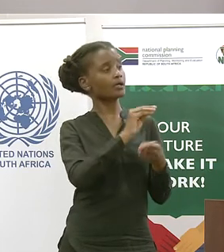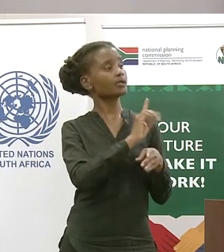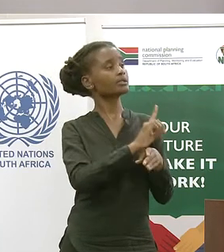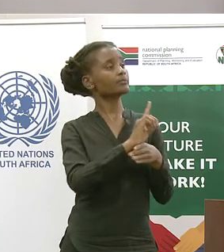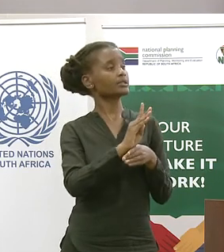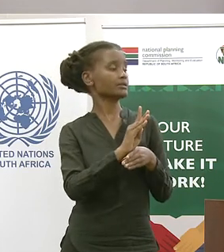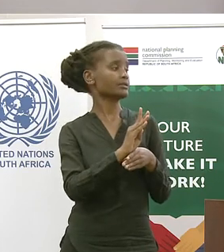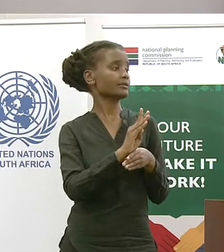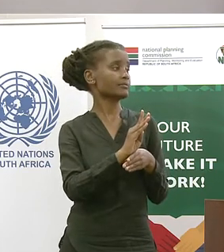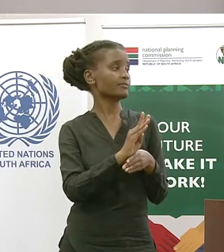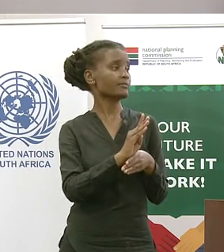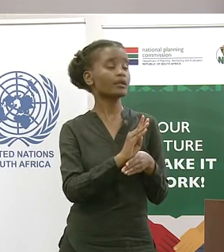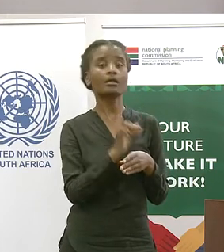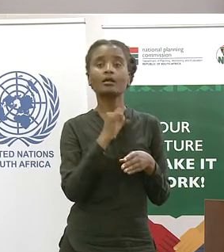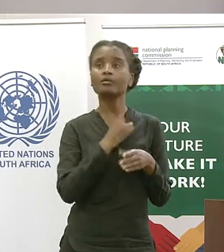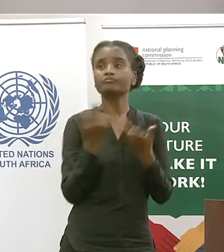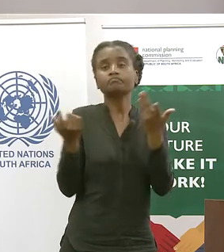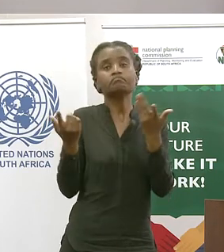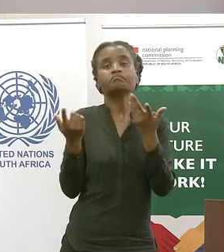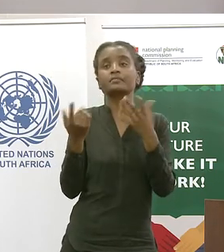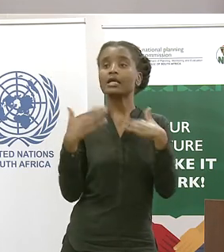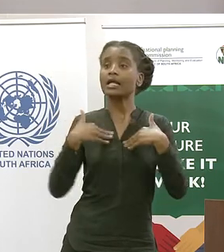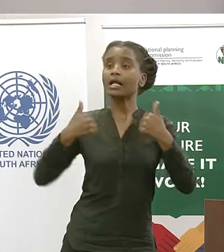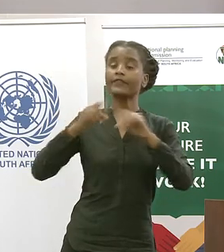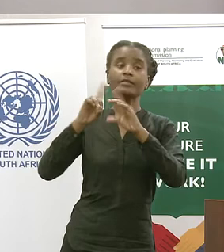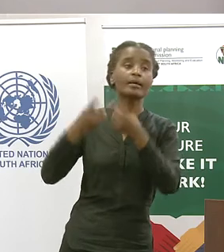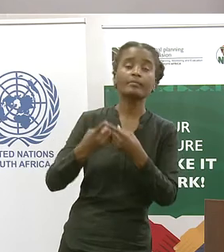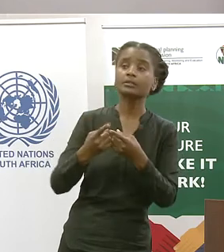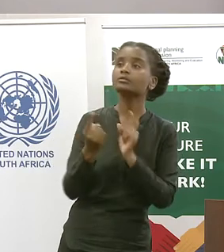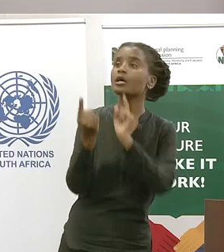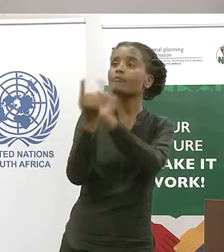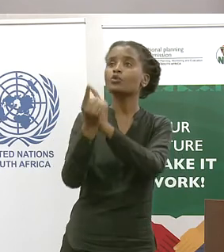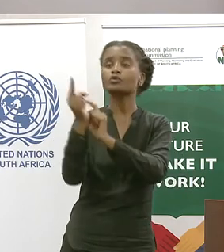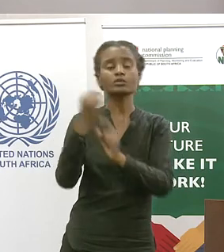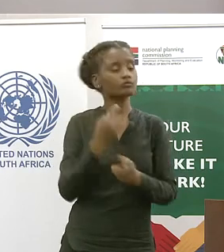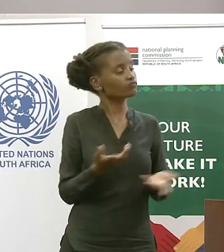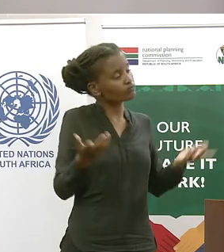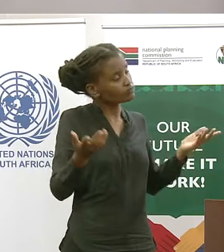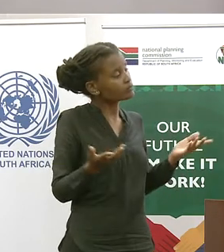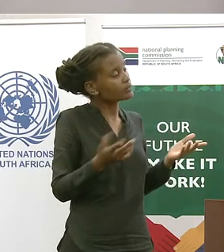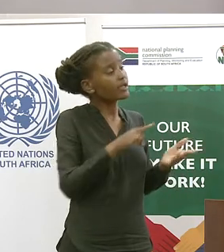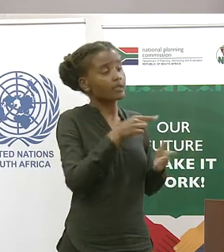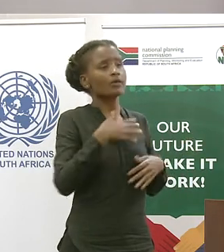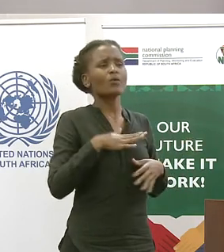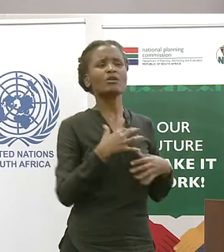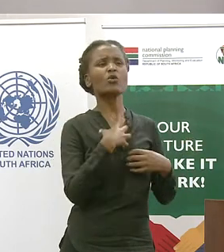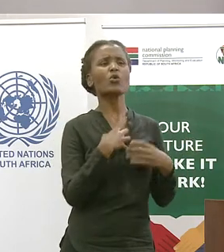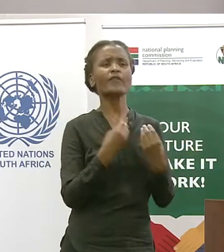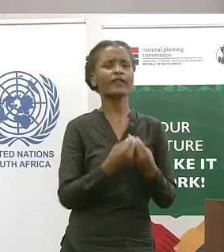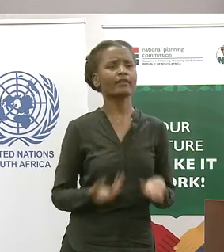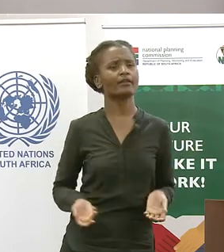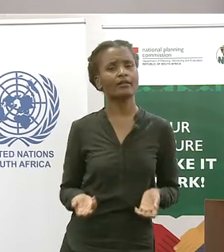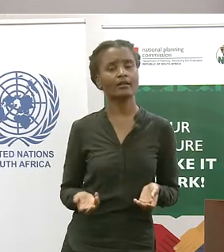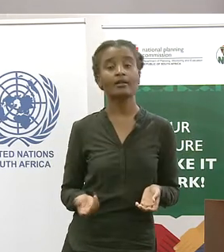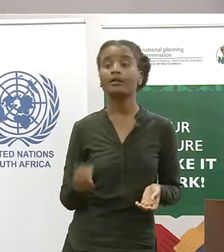You approach the Department of Health, they also want their own thing. So